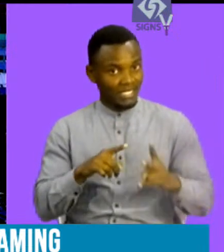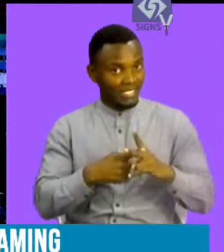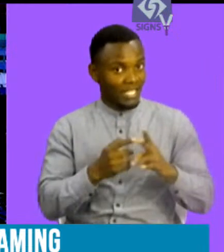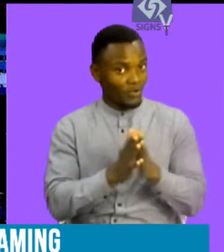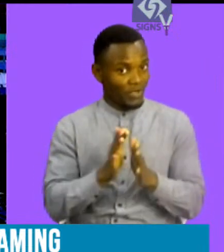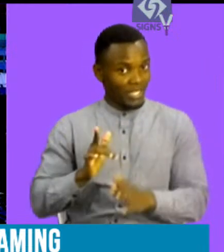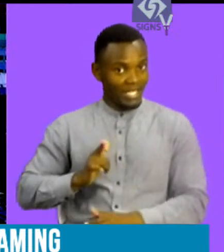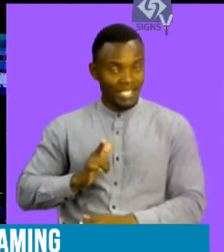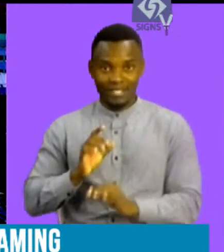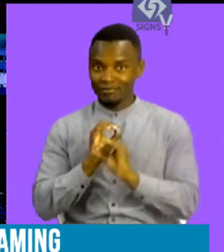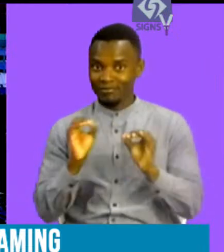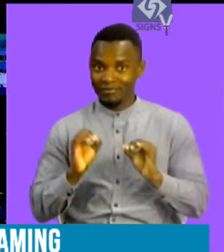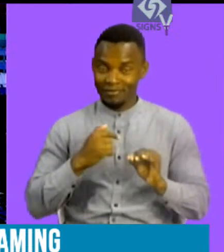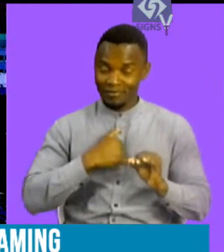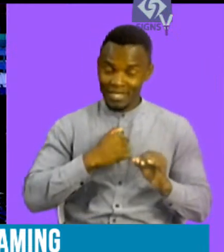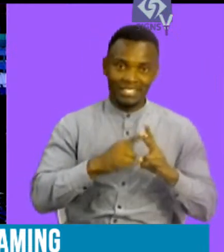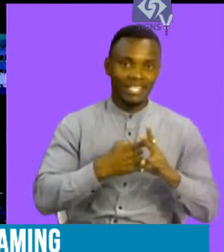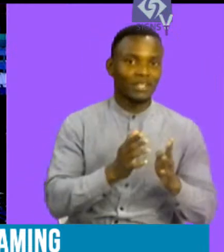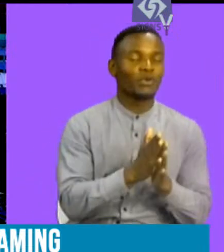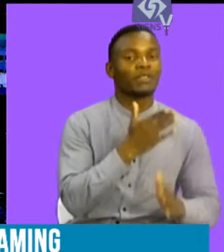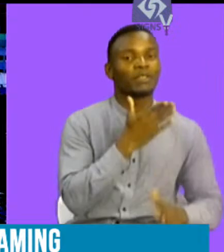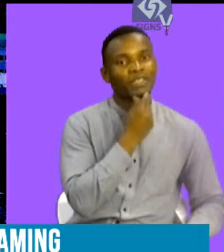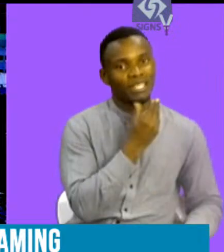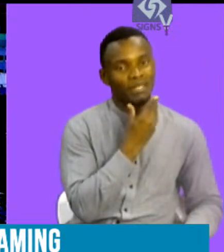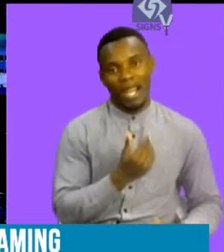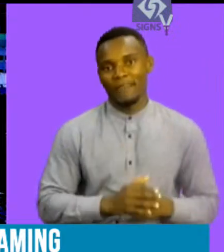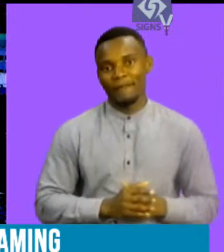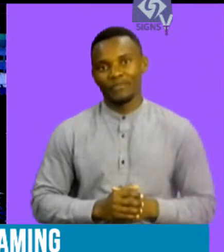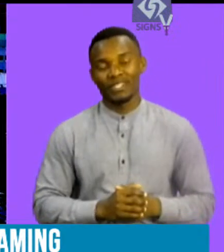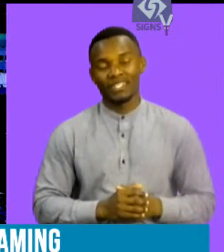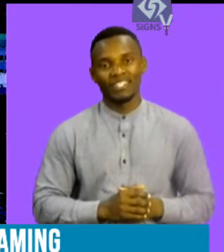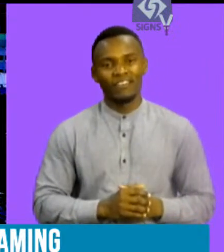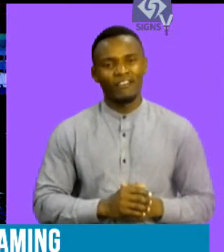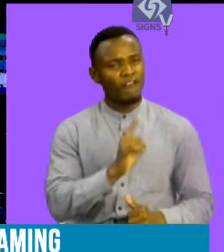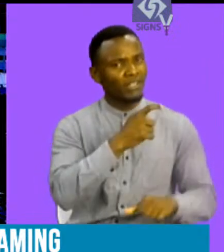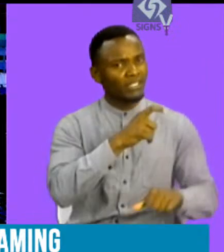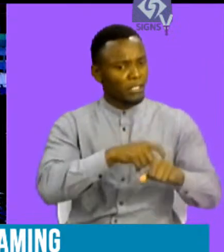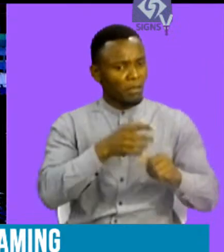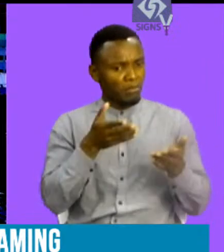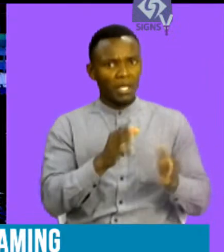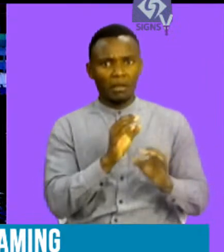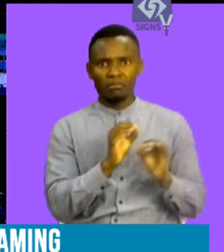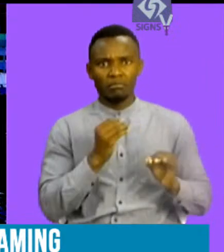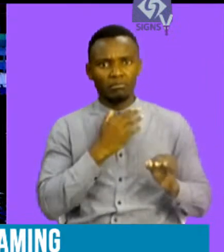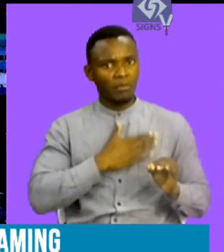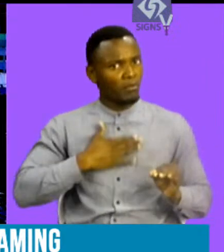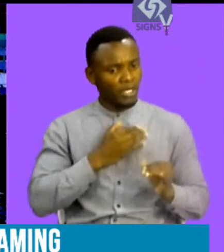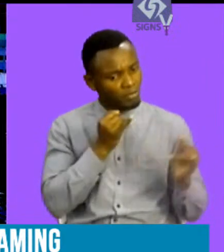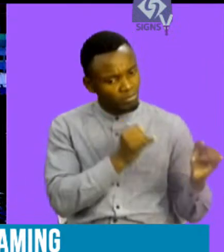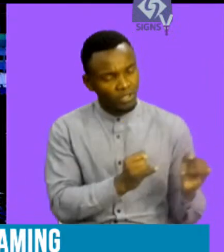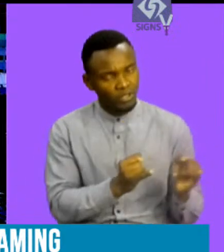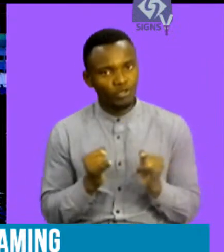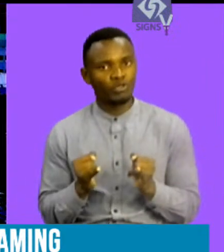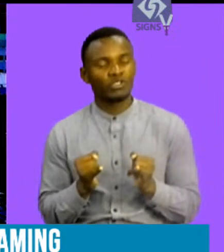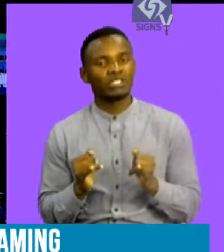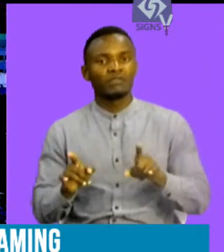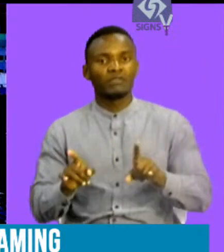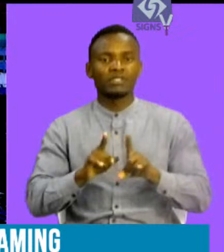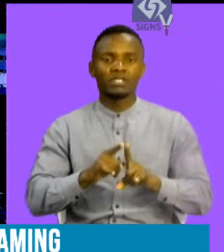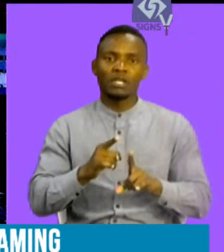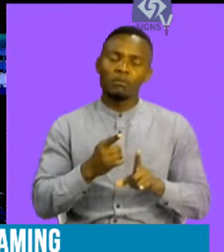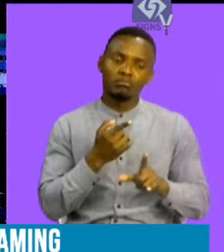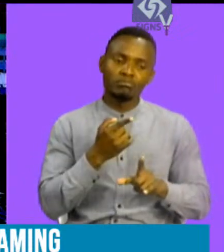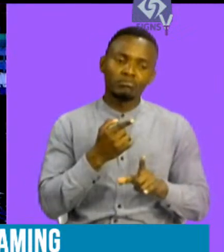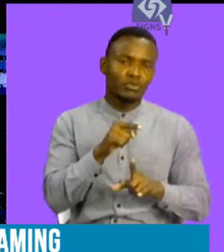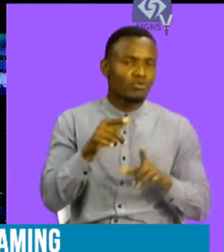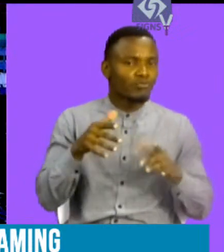lady, and I'm going to start with a gentleman. Mr. Kabanya, this is not your first time here. Kindly introduce yourself and tell us how you've been,